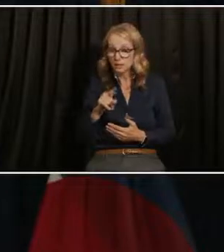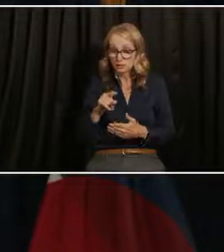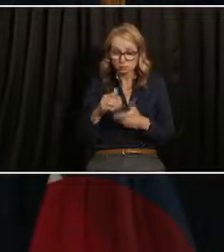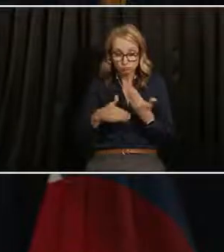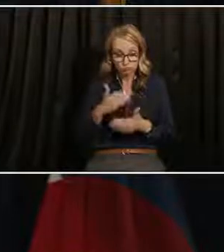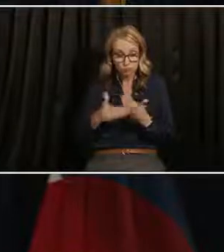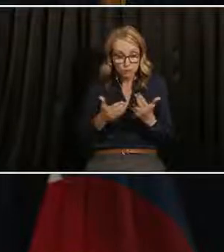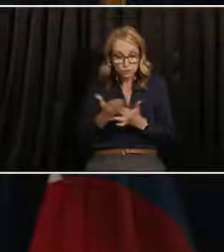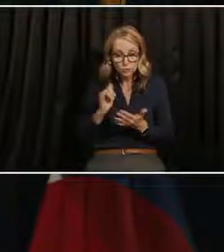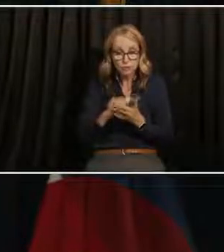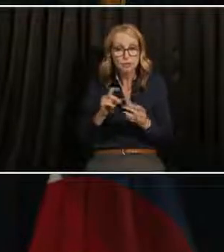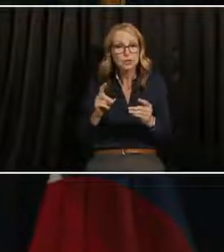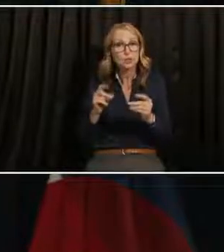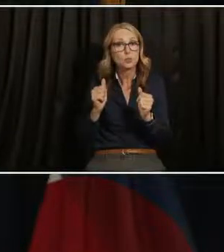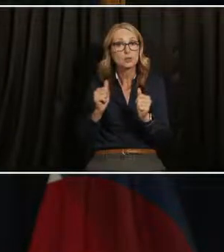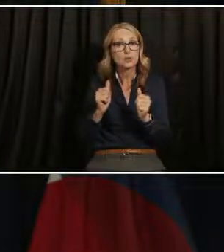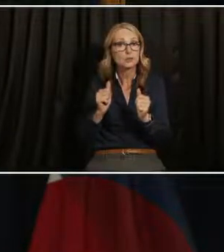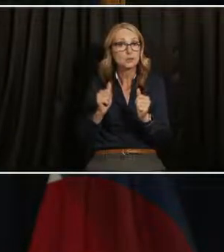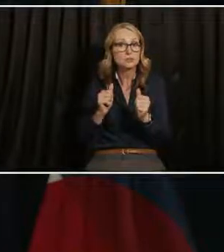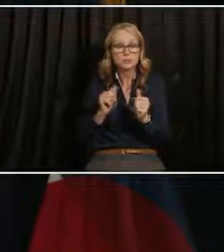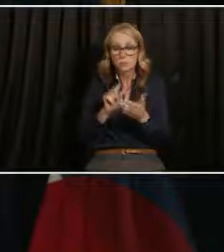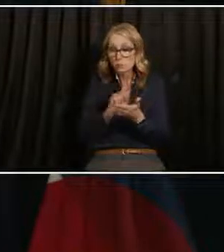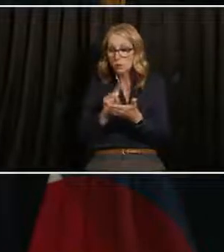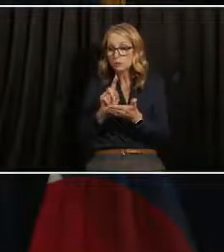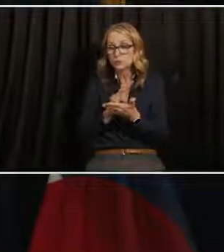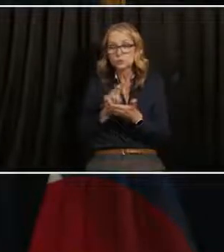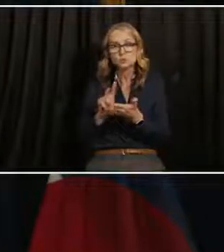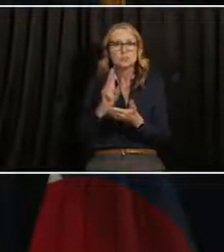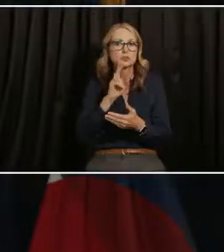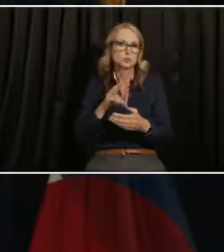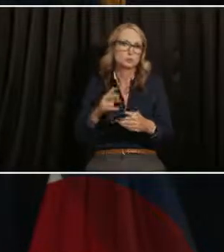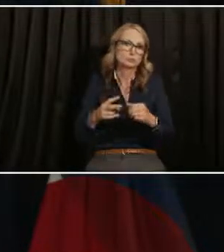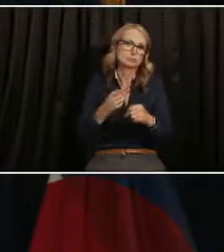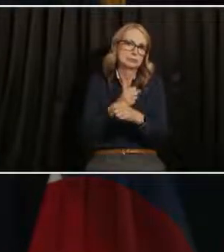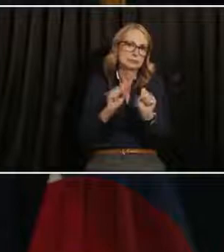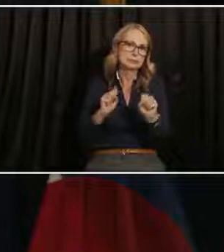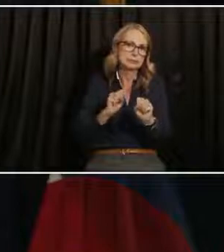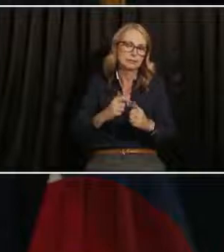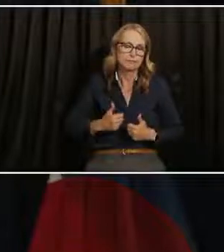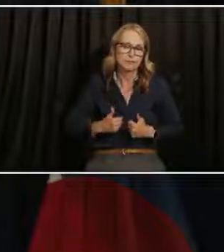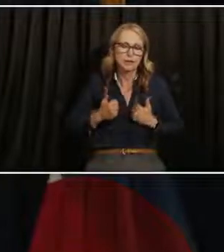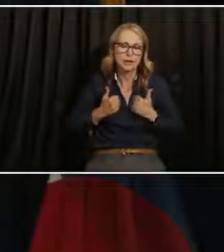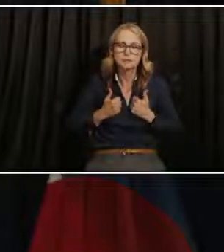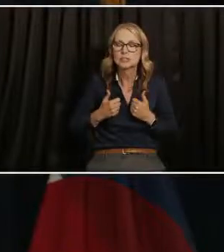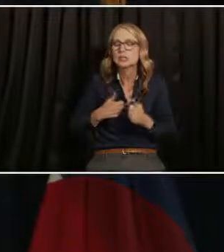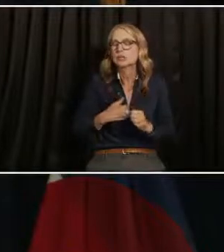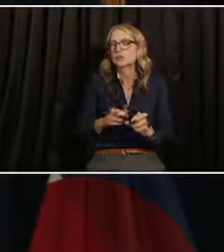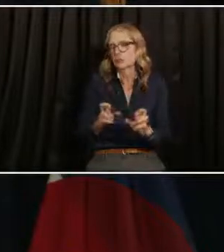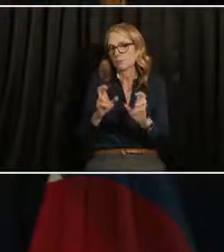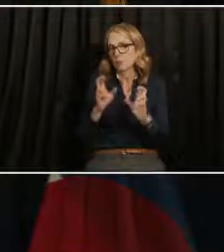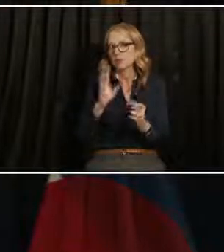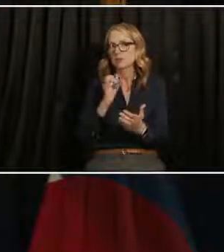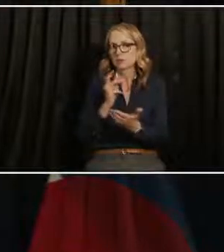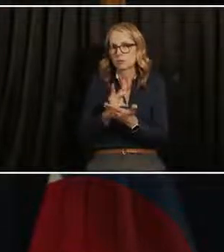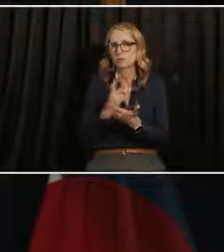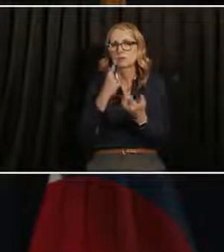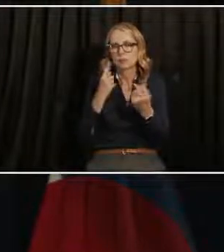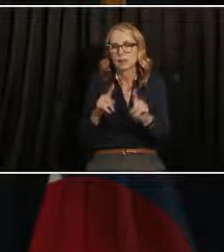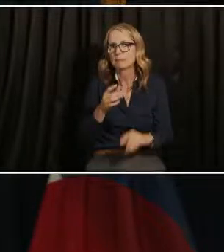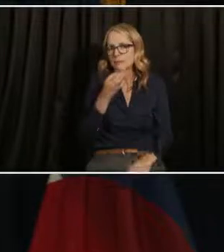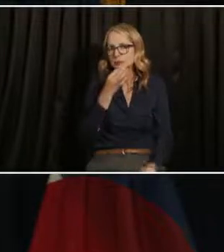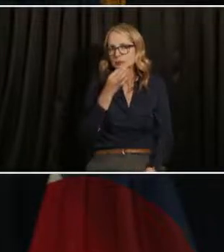we are hopeful that that will occur in late September, early October, that approval will occur. And we know that not